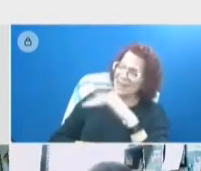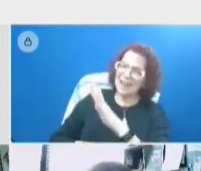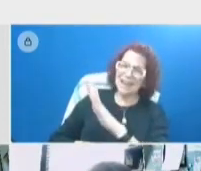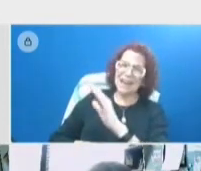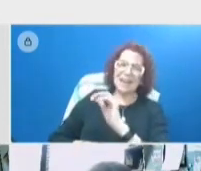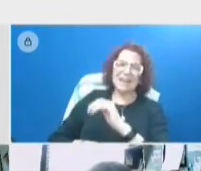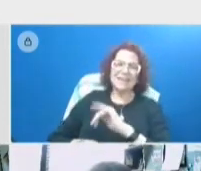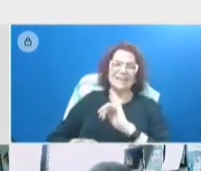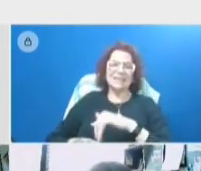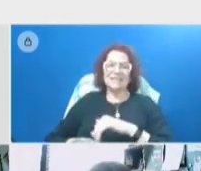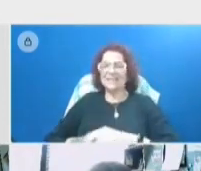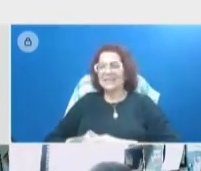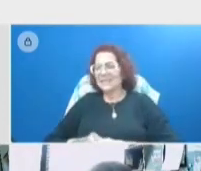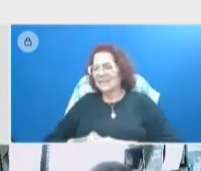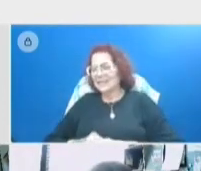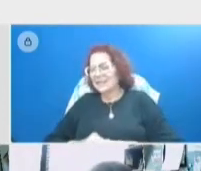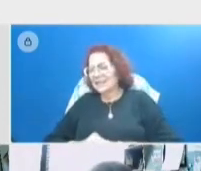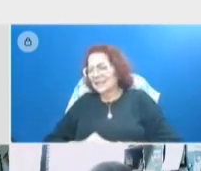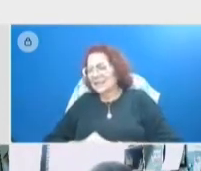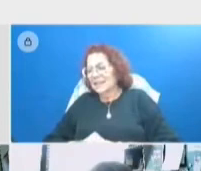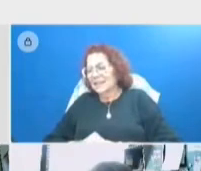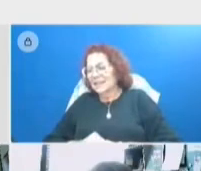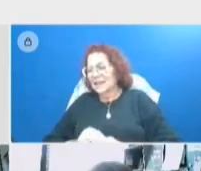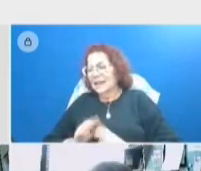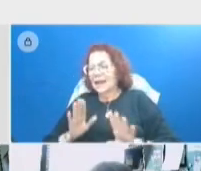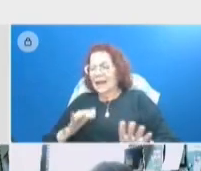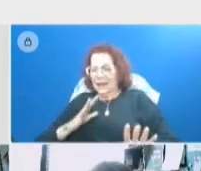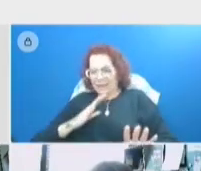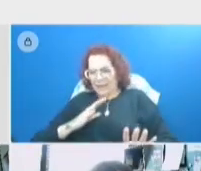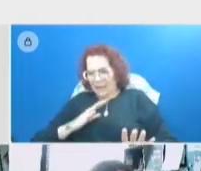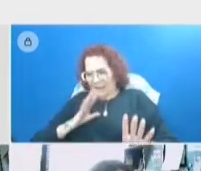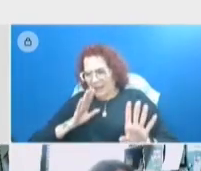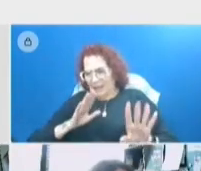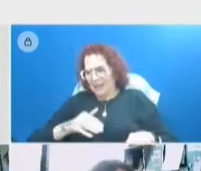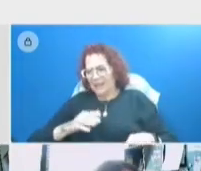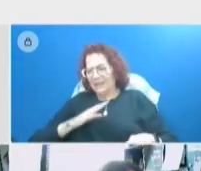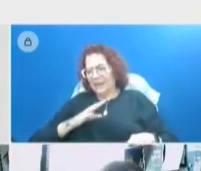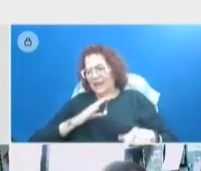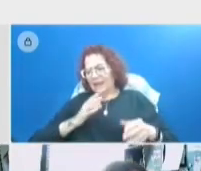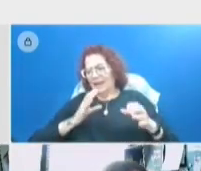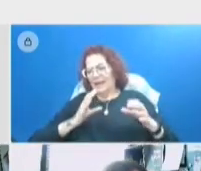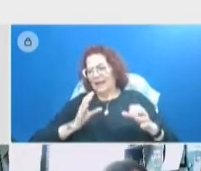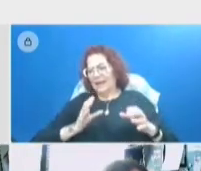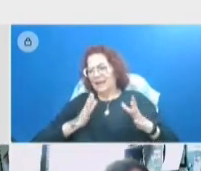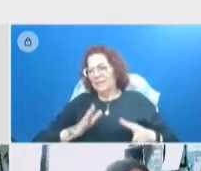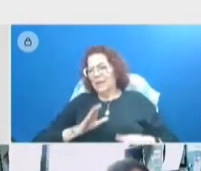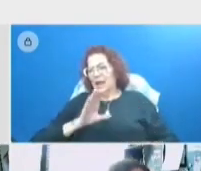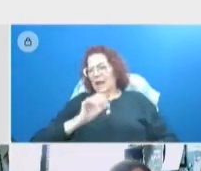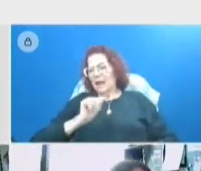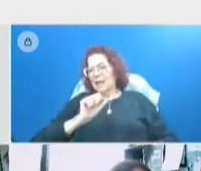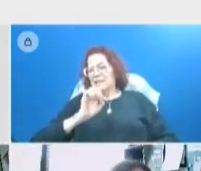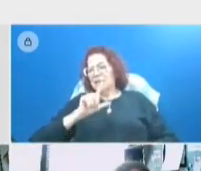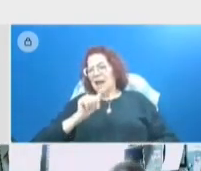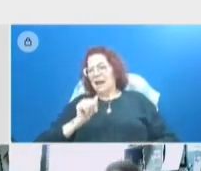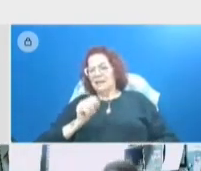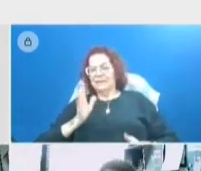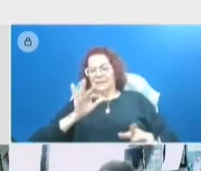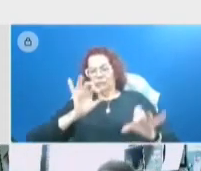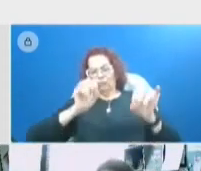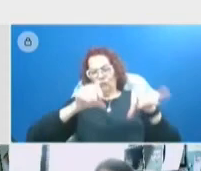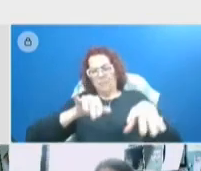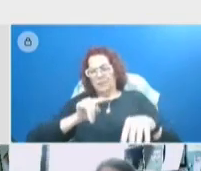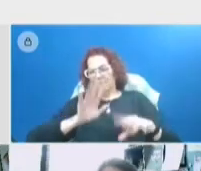Right. I mean, I'm fine with Commissioner Cassell's request, and we can just drop that, leave that to a local